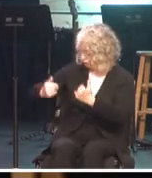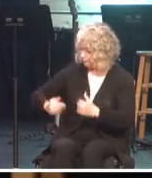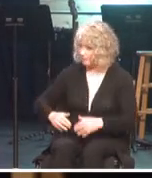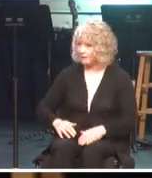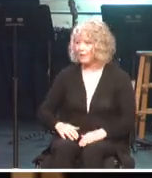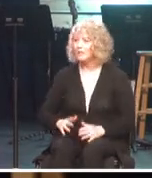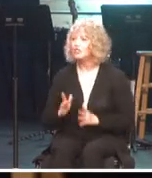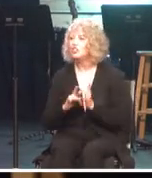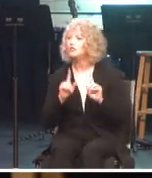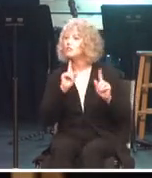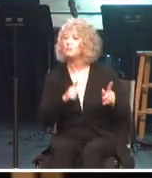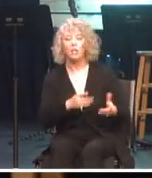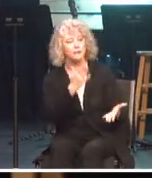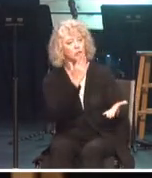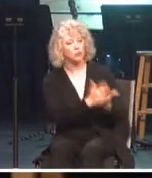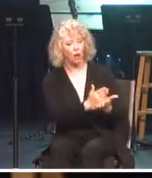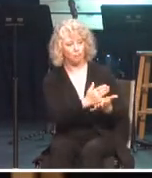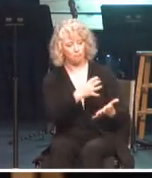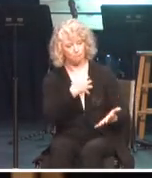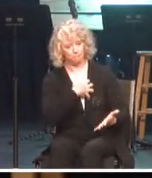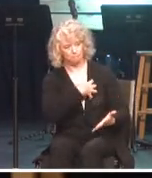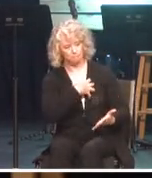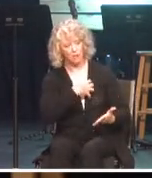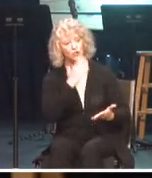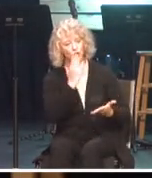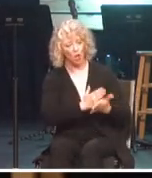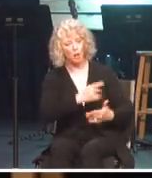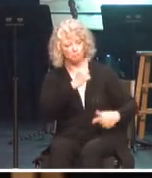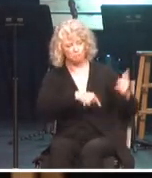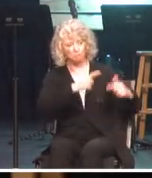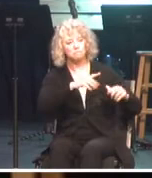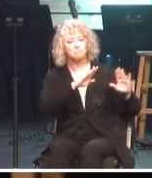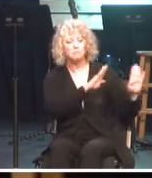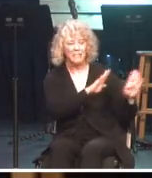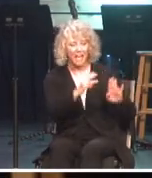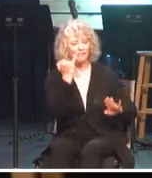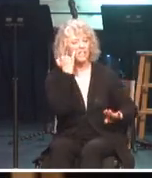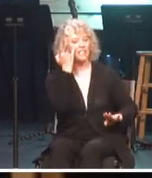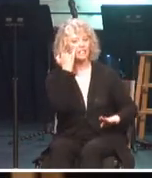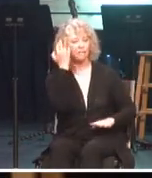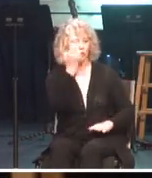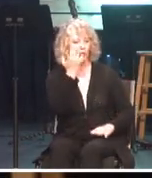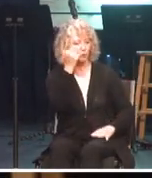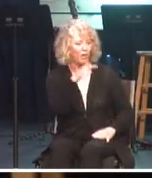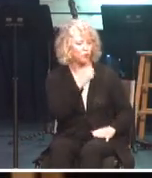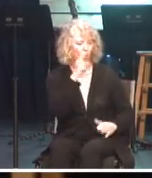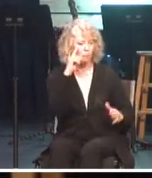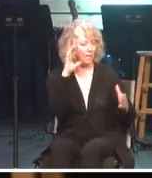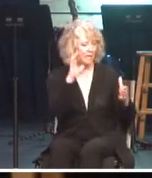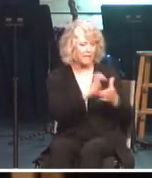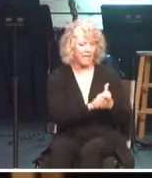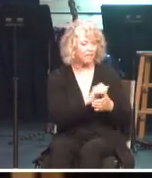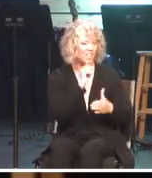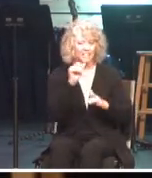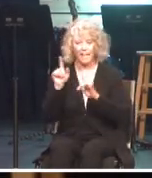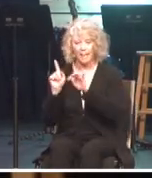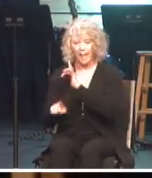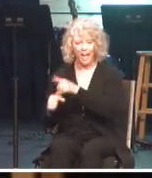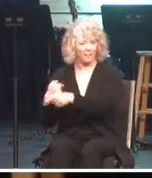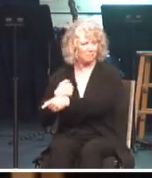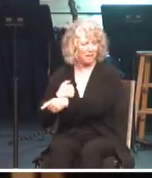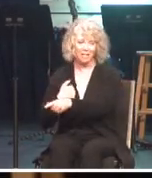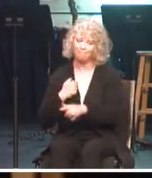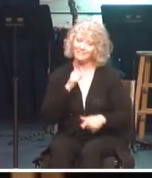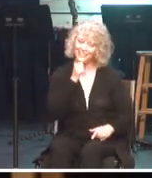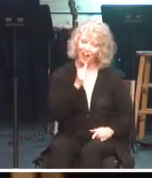Stop your grumbling. Stop acting as if the reason for your unbelief is some deficiency in me.